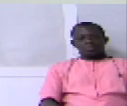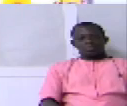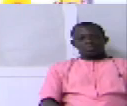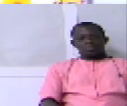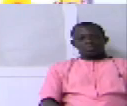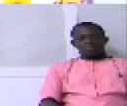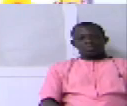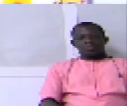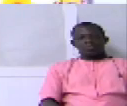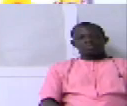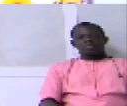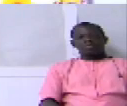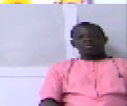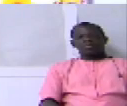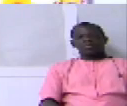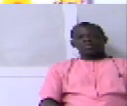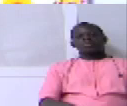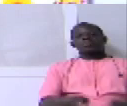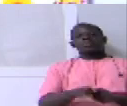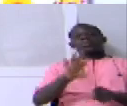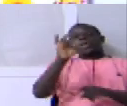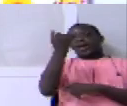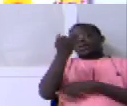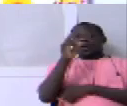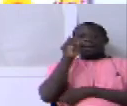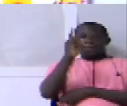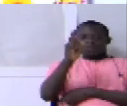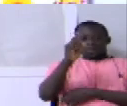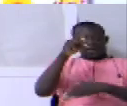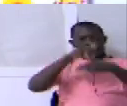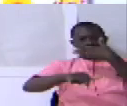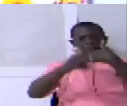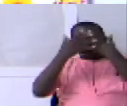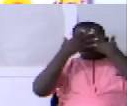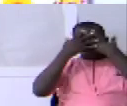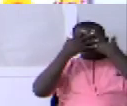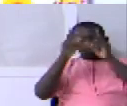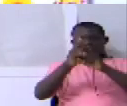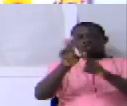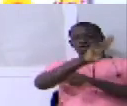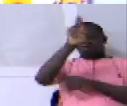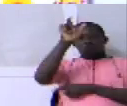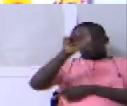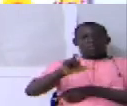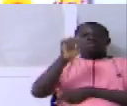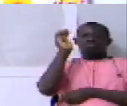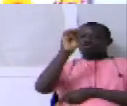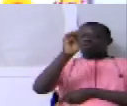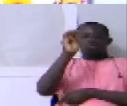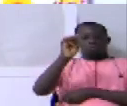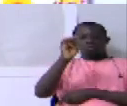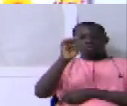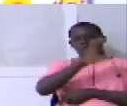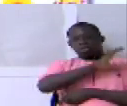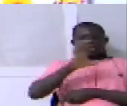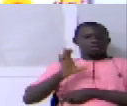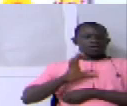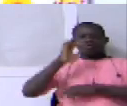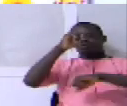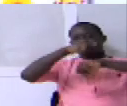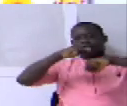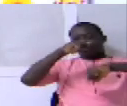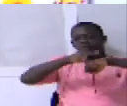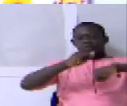Yes. Yes, but in the prisons, nobody calls him chief torturer. Bari bitun kaso kono je ibuka kumandi